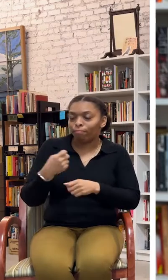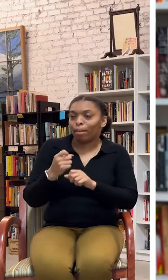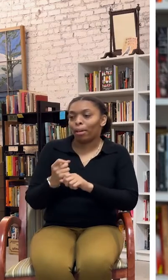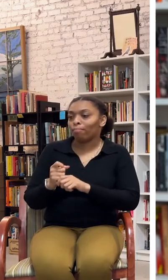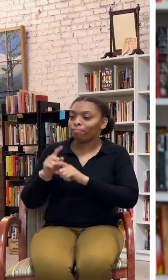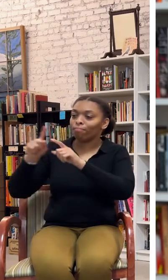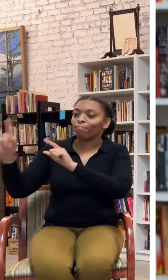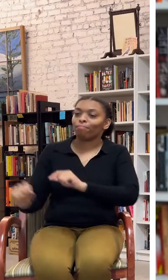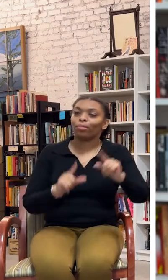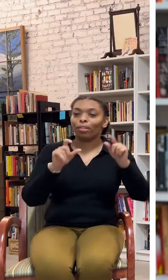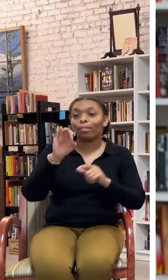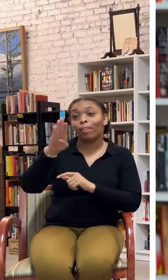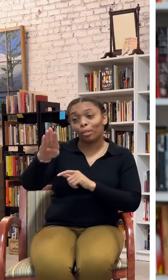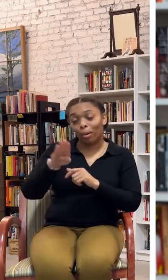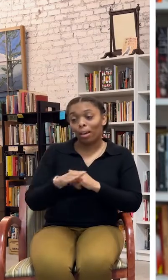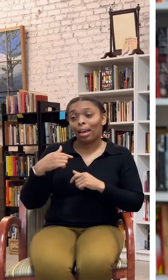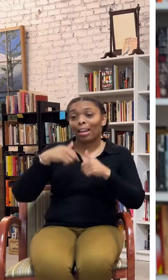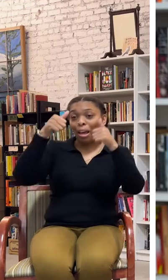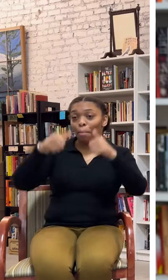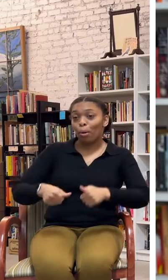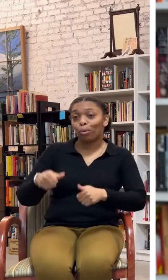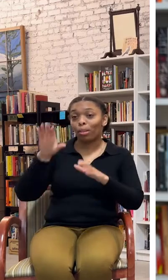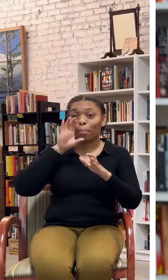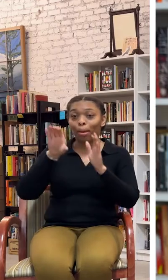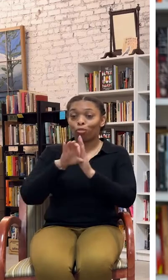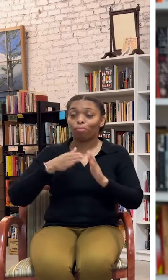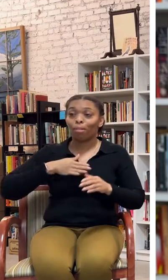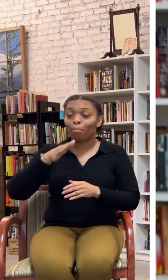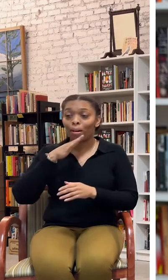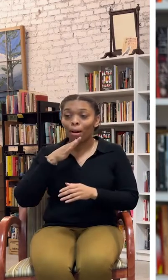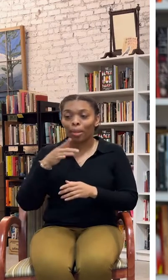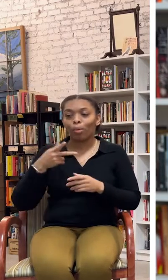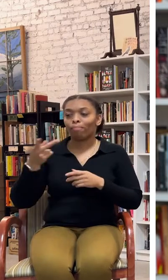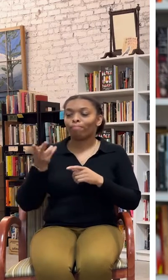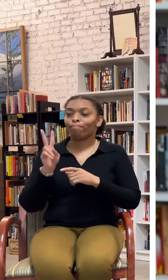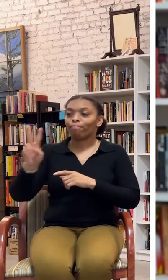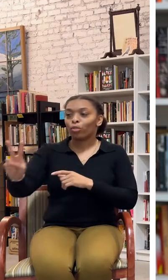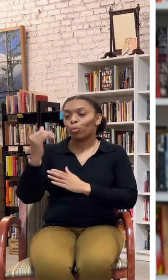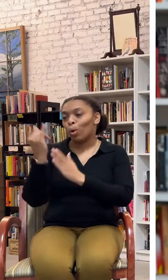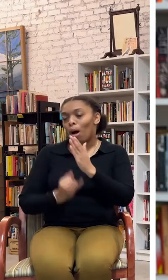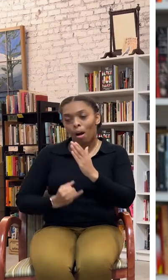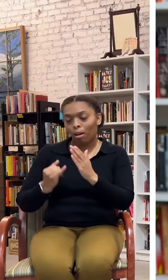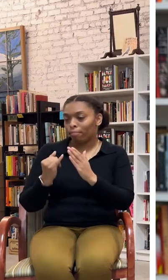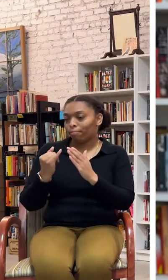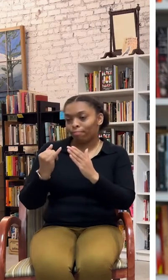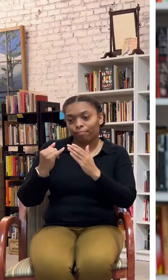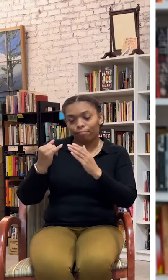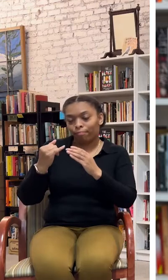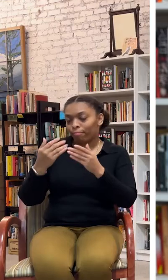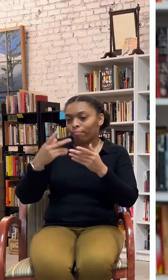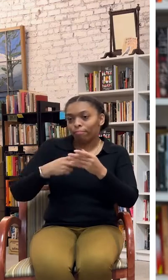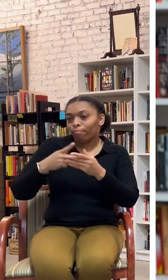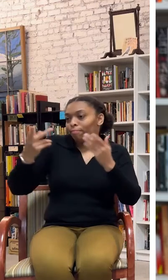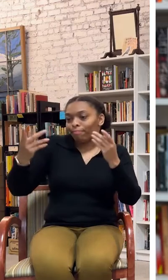LOL. And I posted a picture of my mom that we had gone to this art thing a couple of weeks before. And I posted a picture of